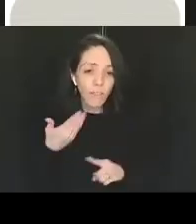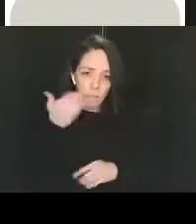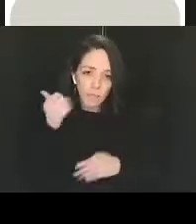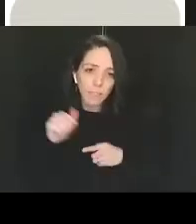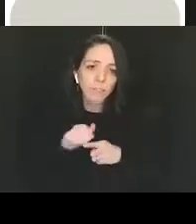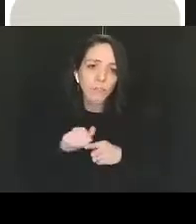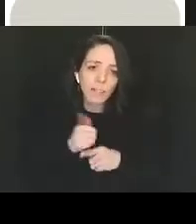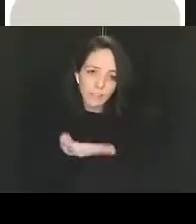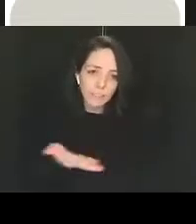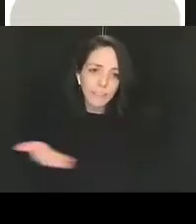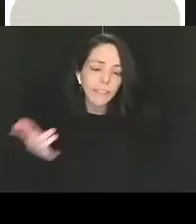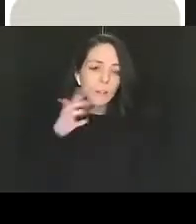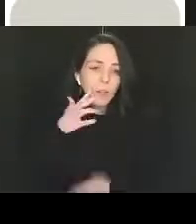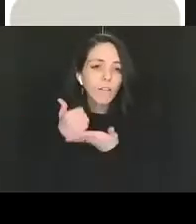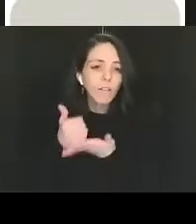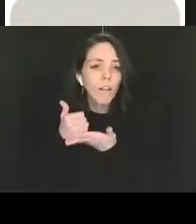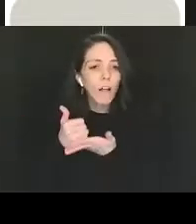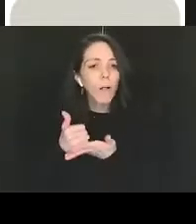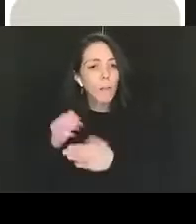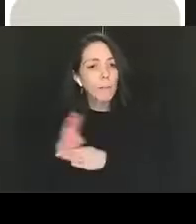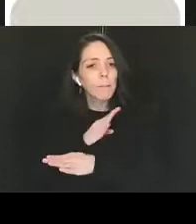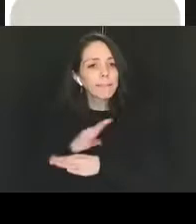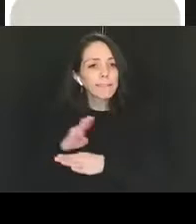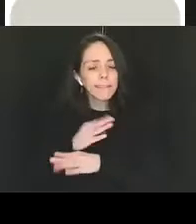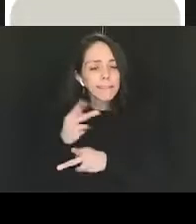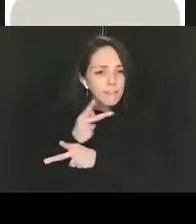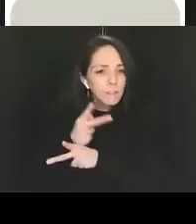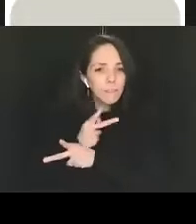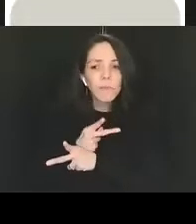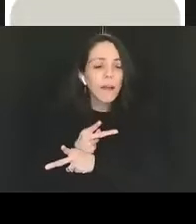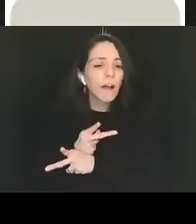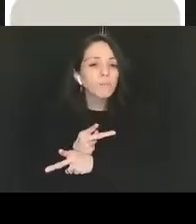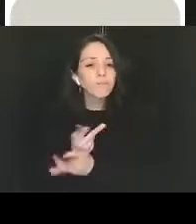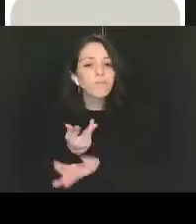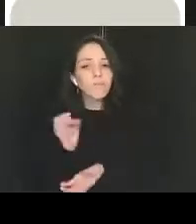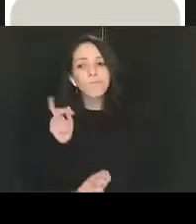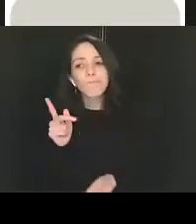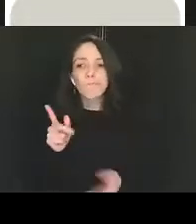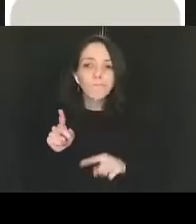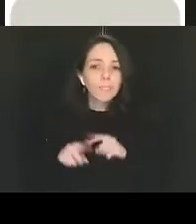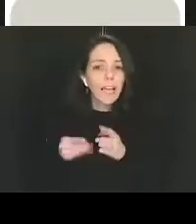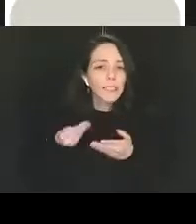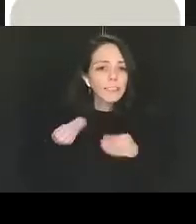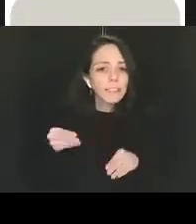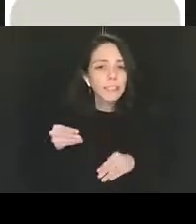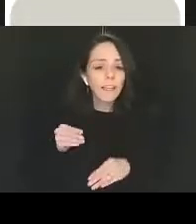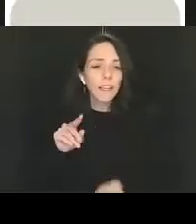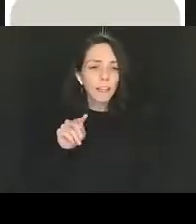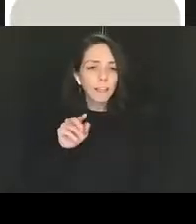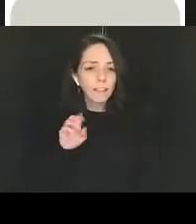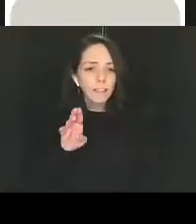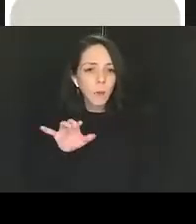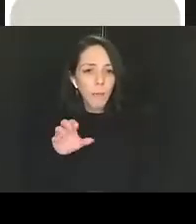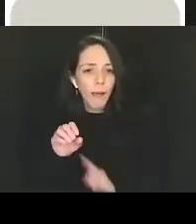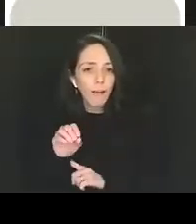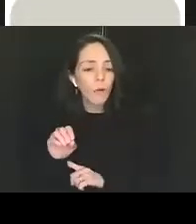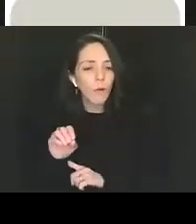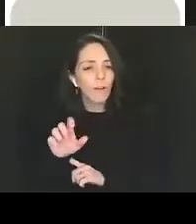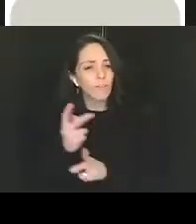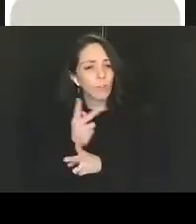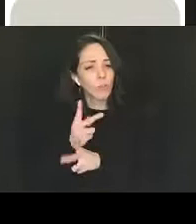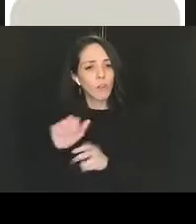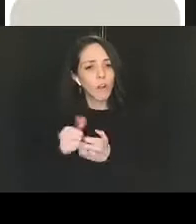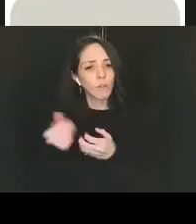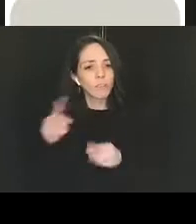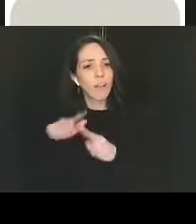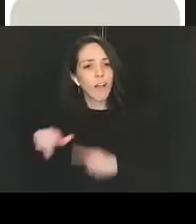on helping retailers pivot their strategies of some of that revenue lost. It just takes a bit